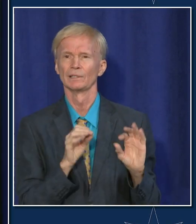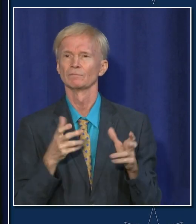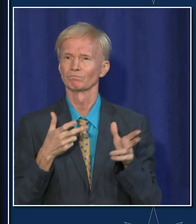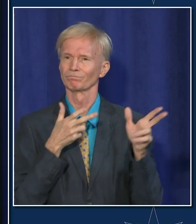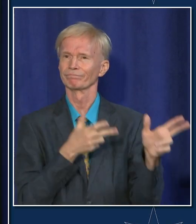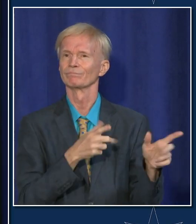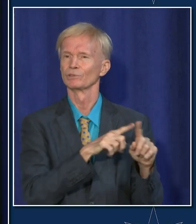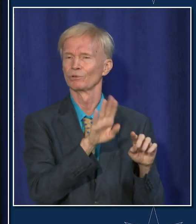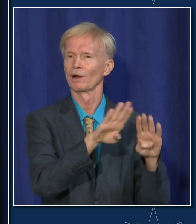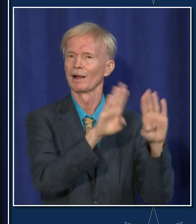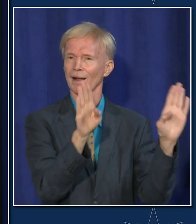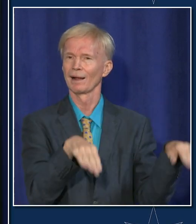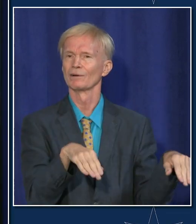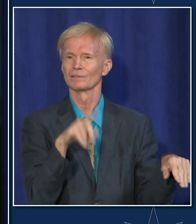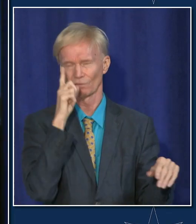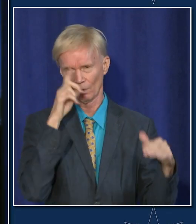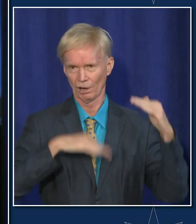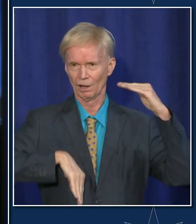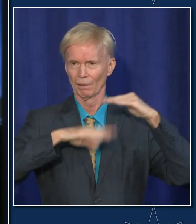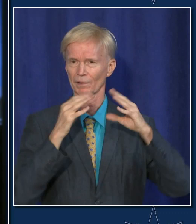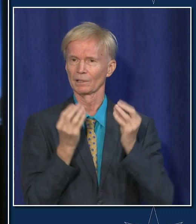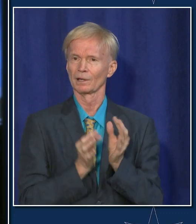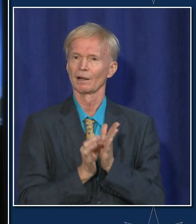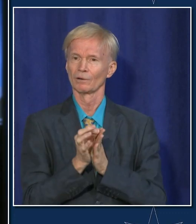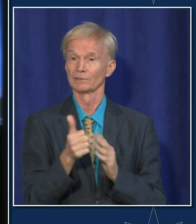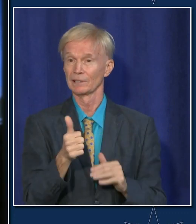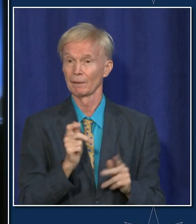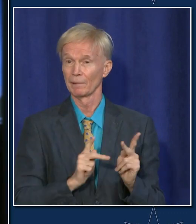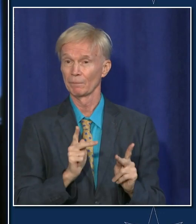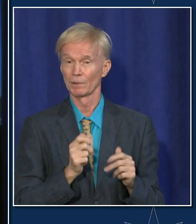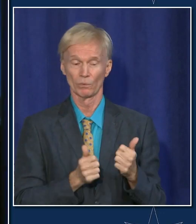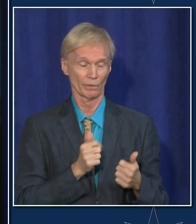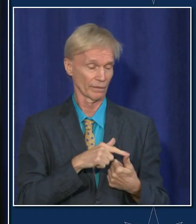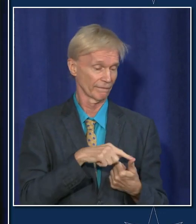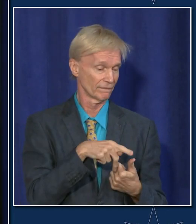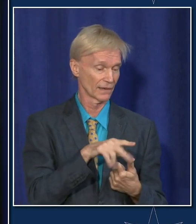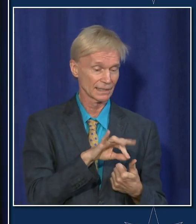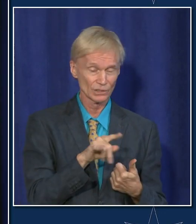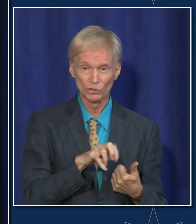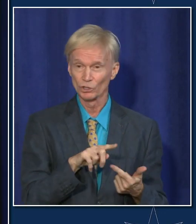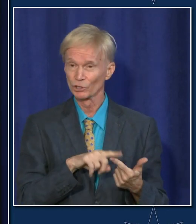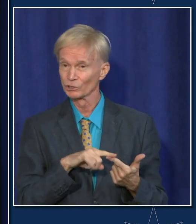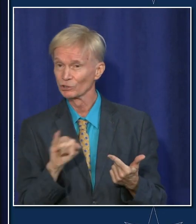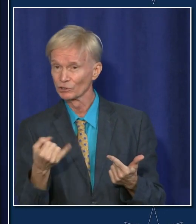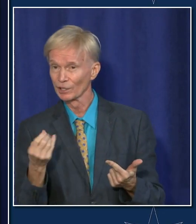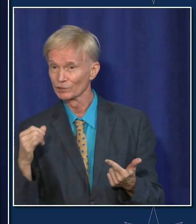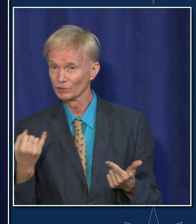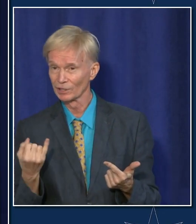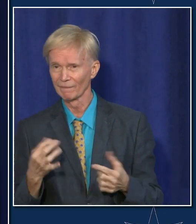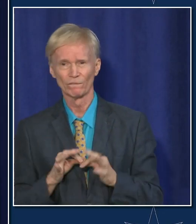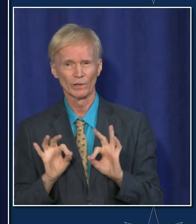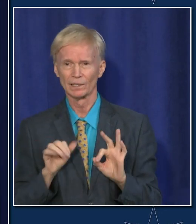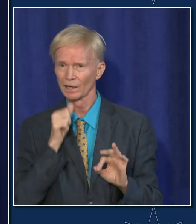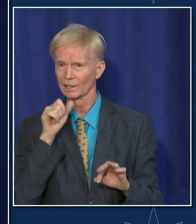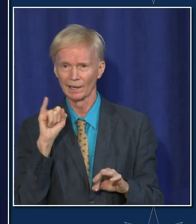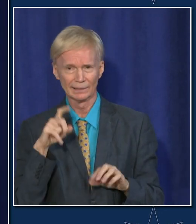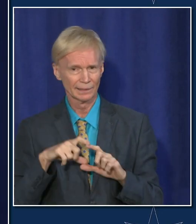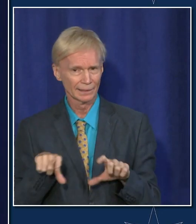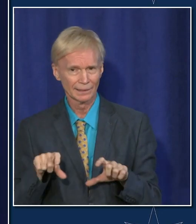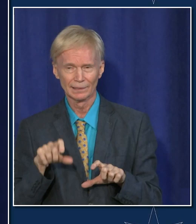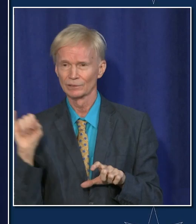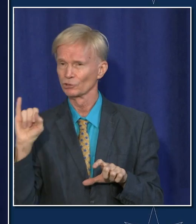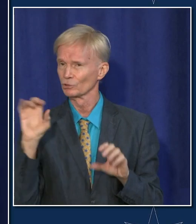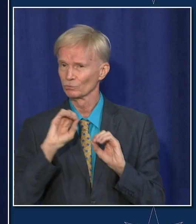house for up to 10 people with either Pfizer or Johnson & Johnson. Again, free of charge, no identification required, no